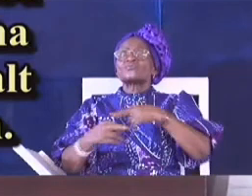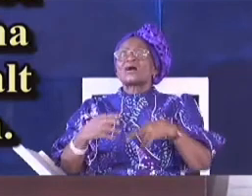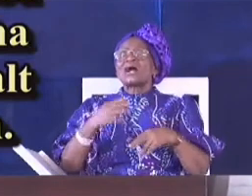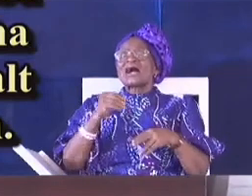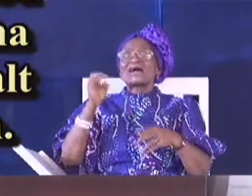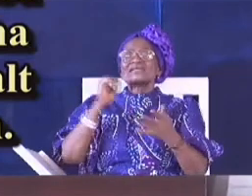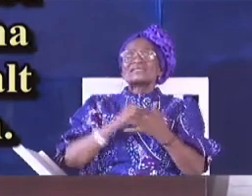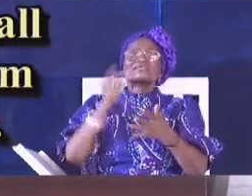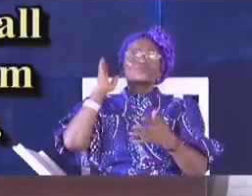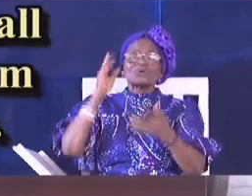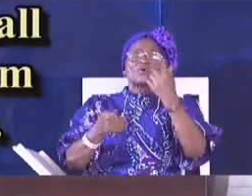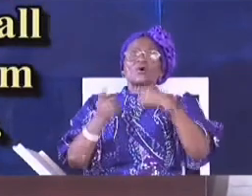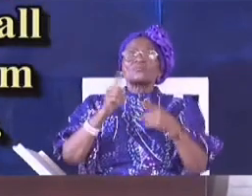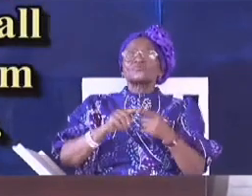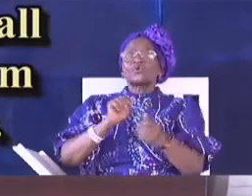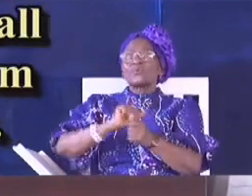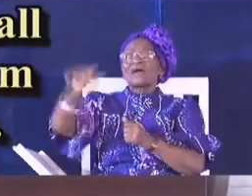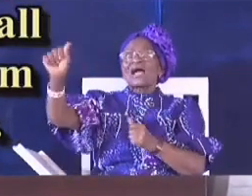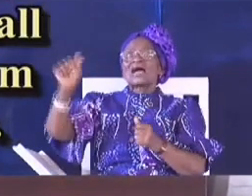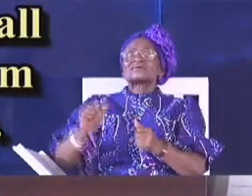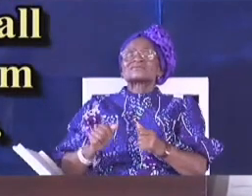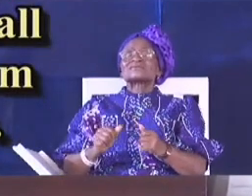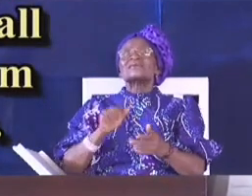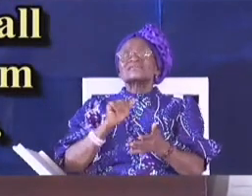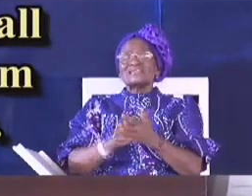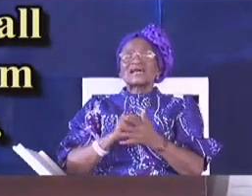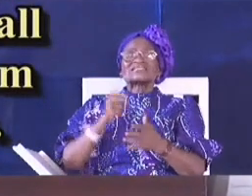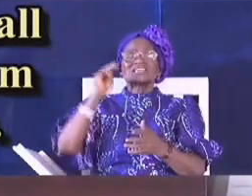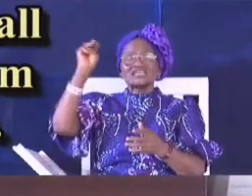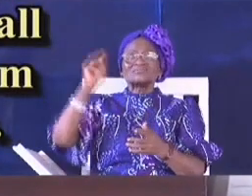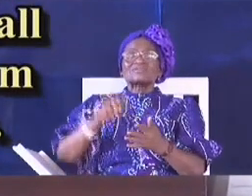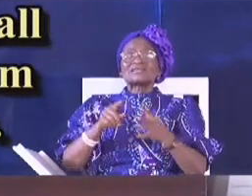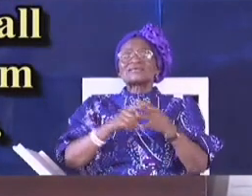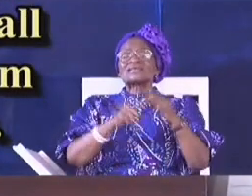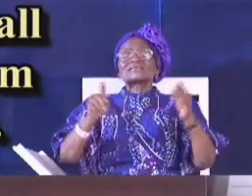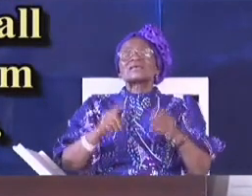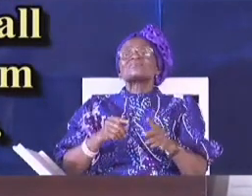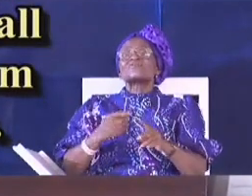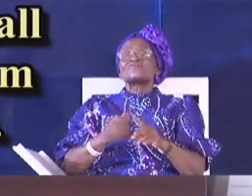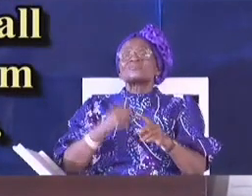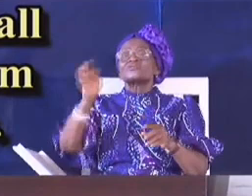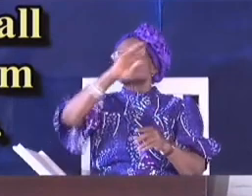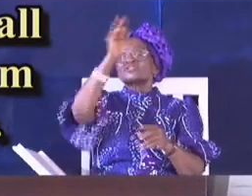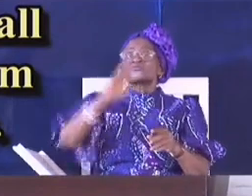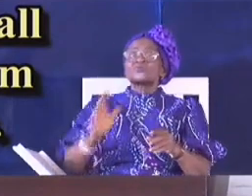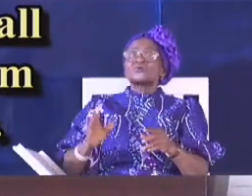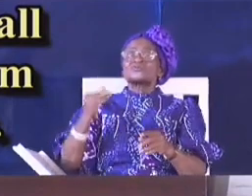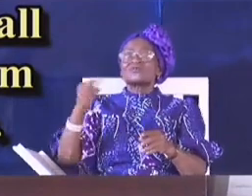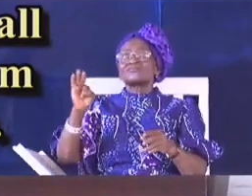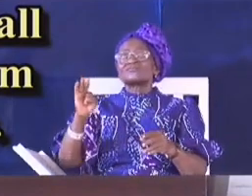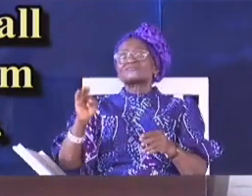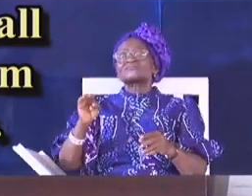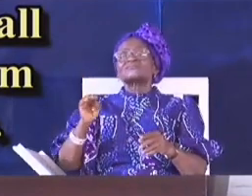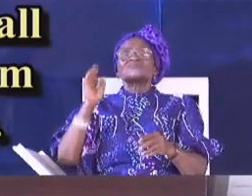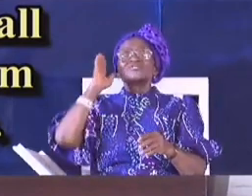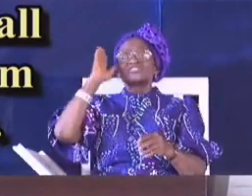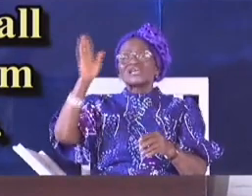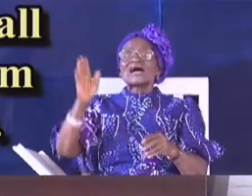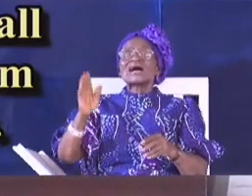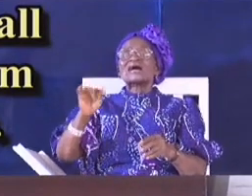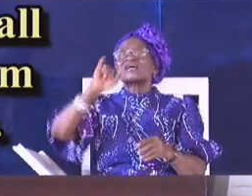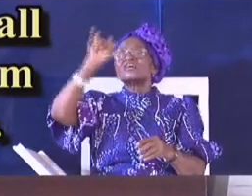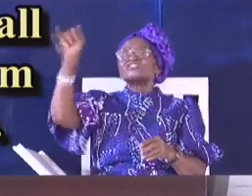And it shall come to pass that him that escaped the sword of Hazael shall